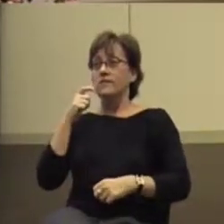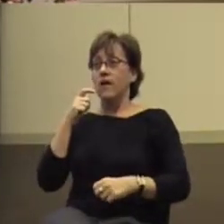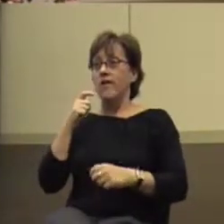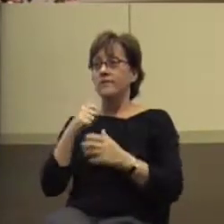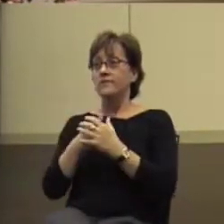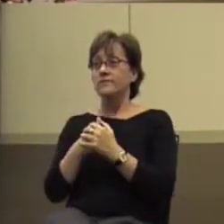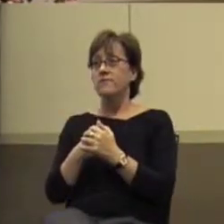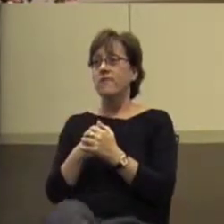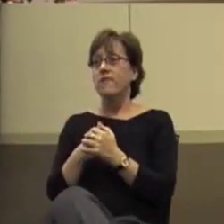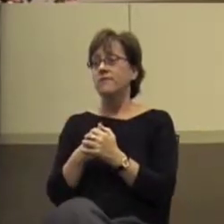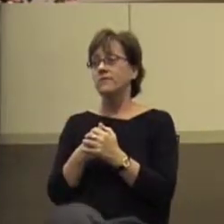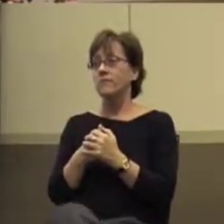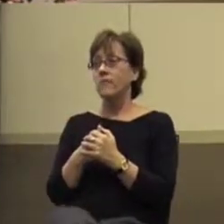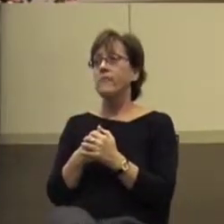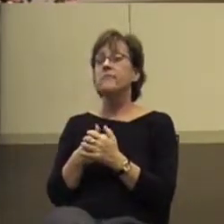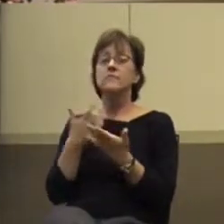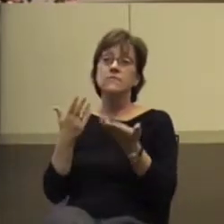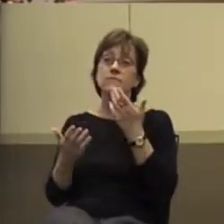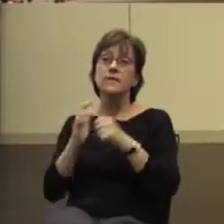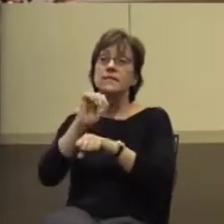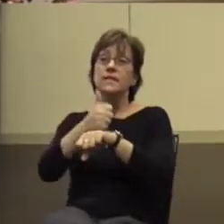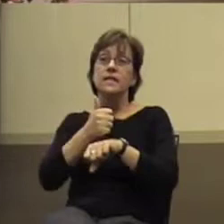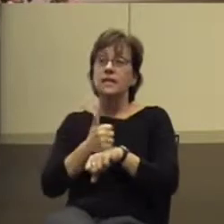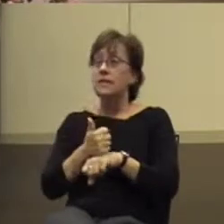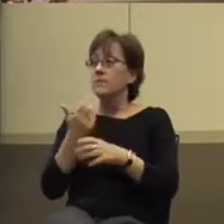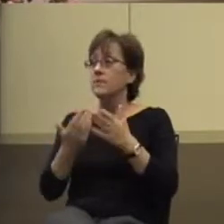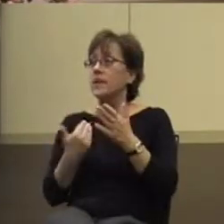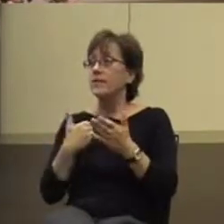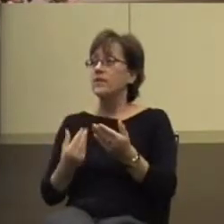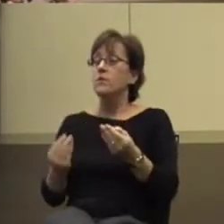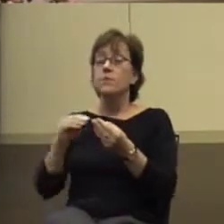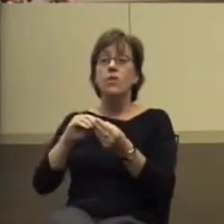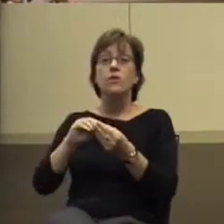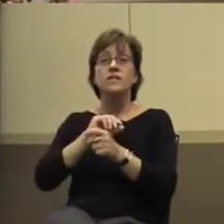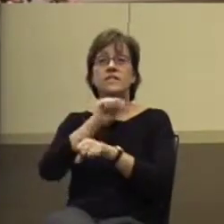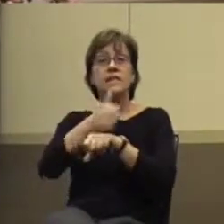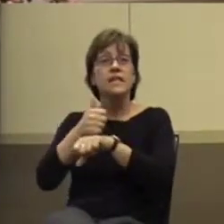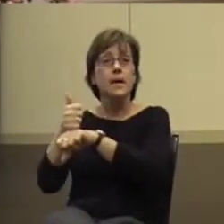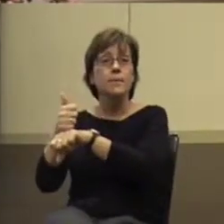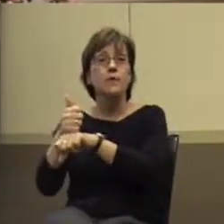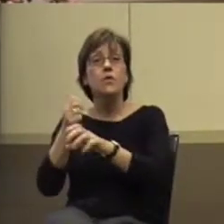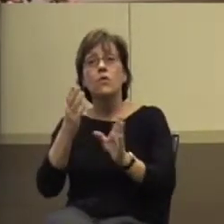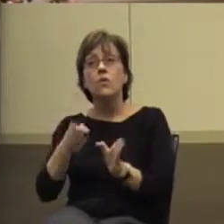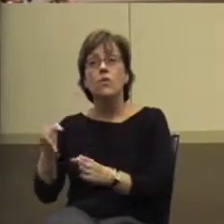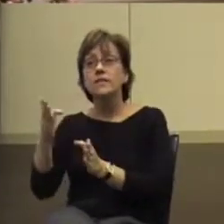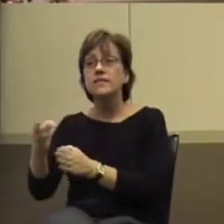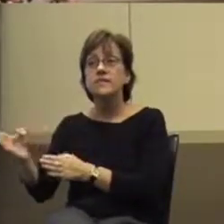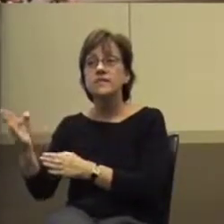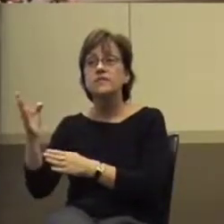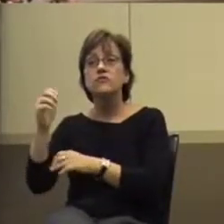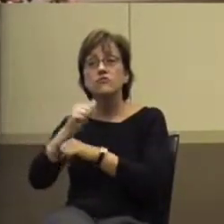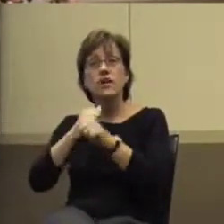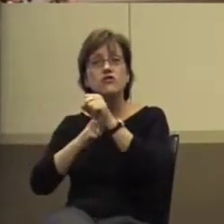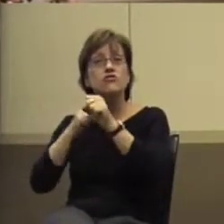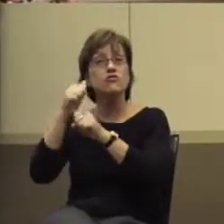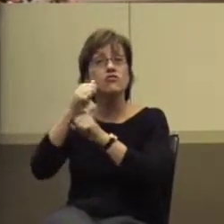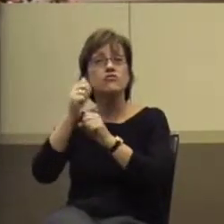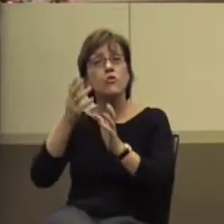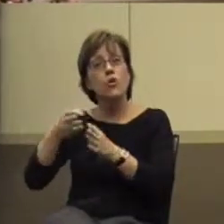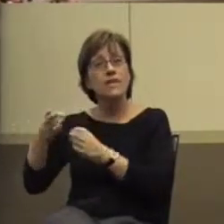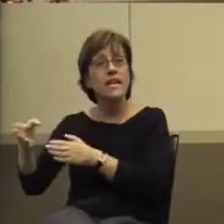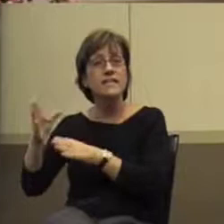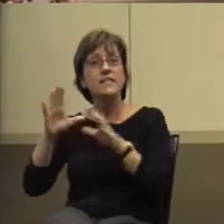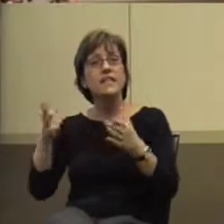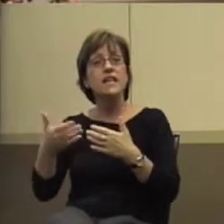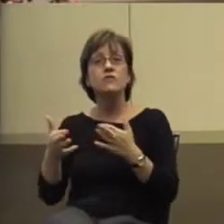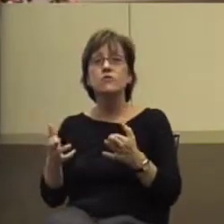I might have 12, Maybe setting up, you're going to have to do just having more set up like in the organization and structure of the classroom to have those things, to